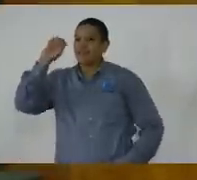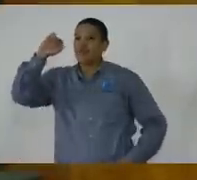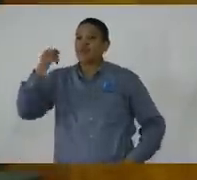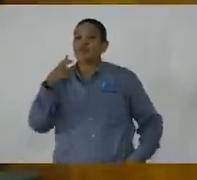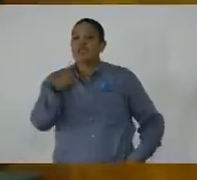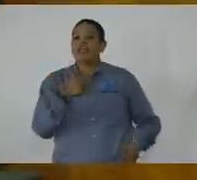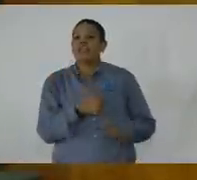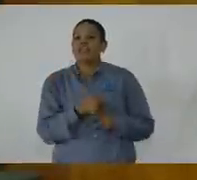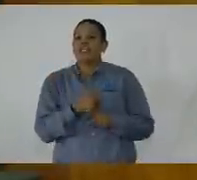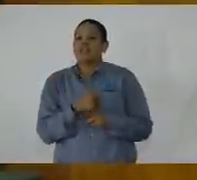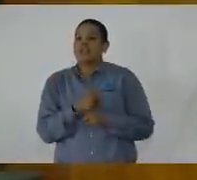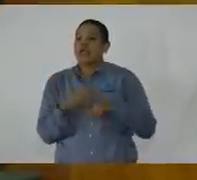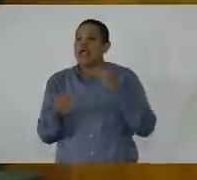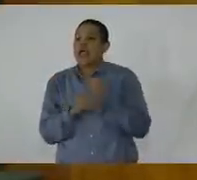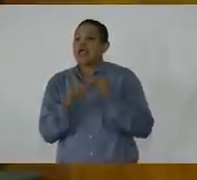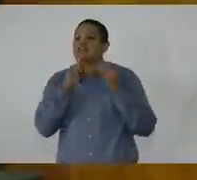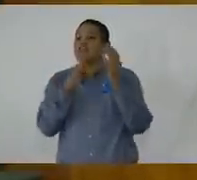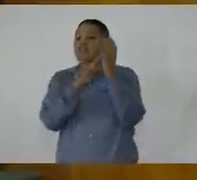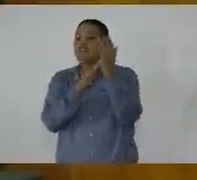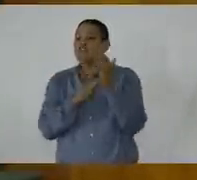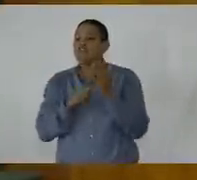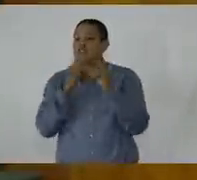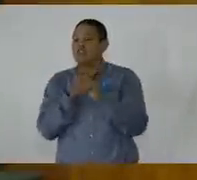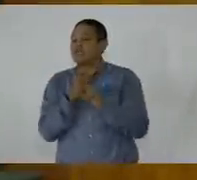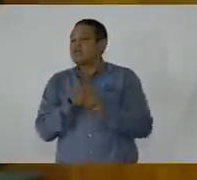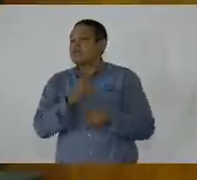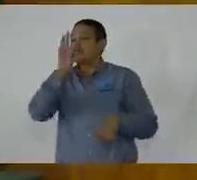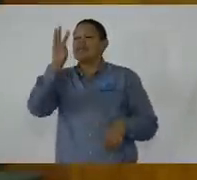Madam Speaker, registered